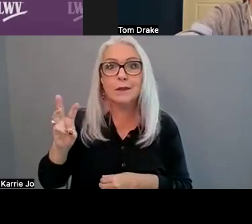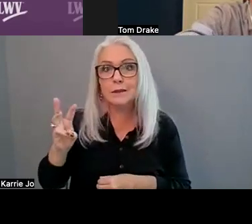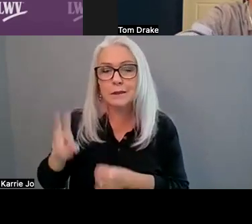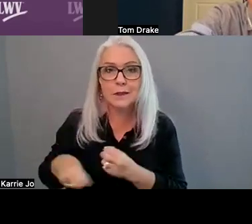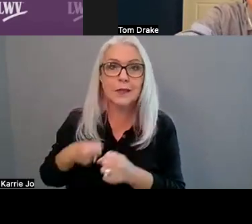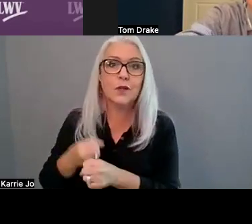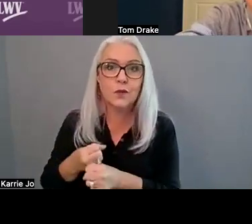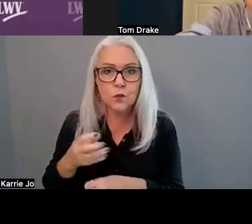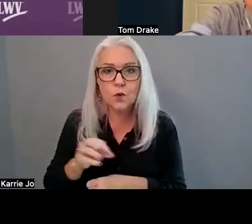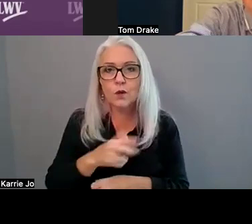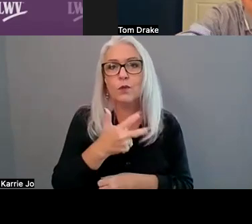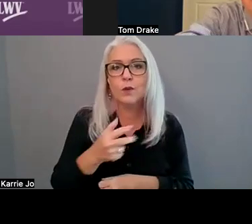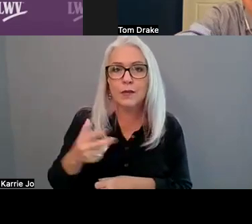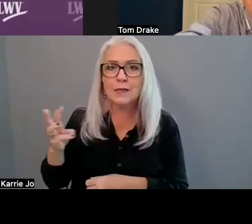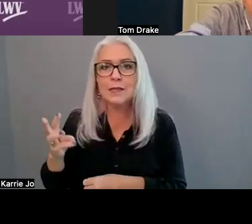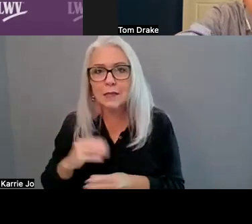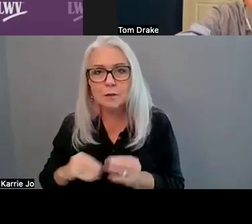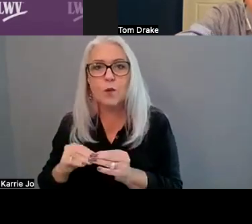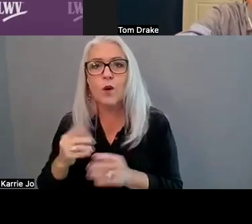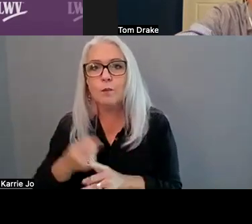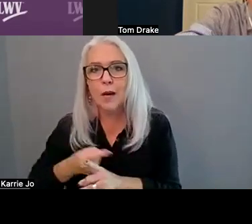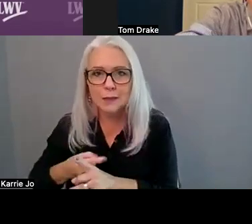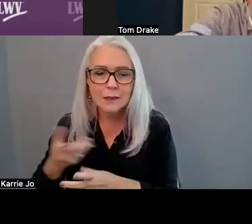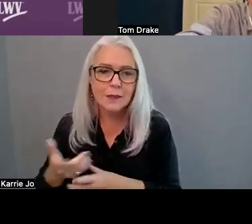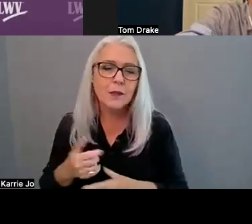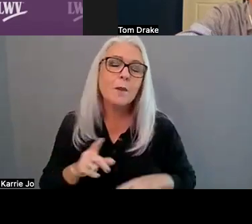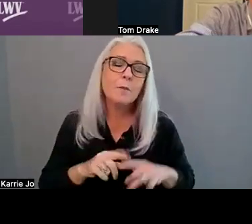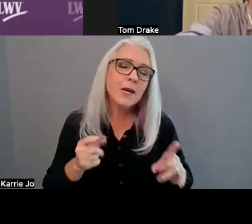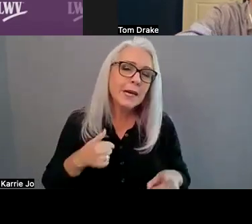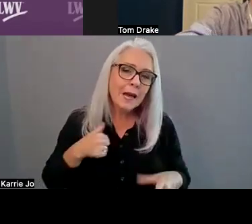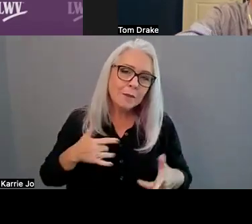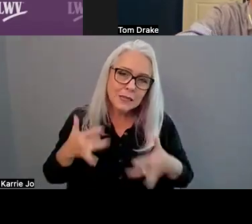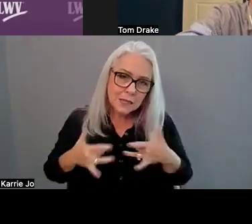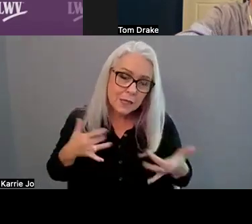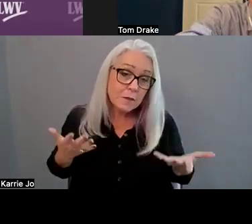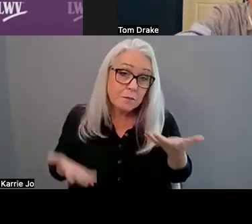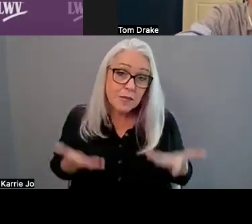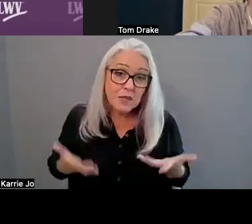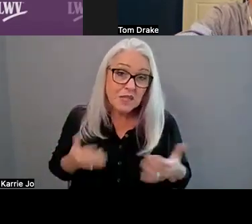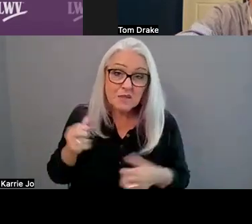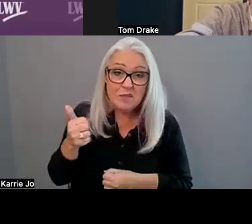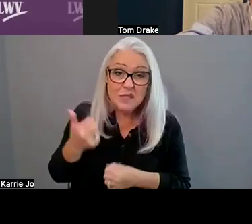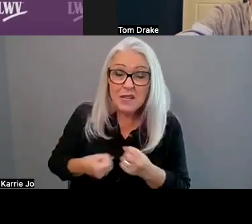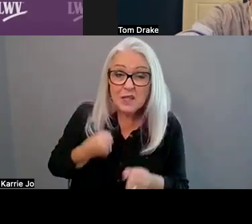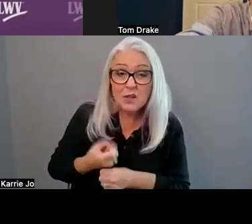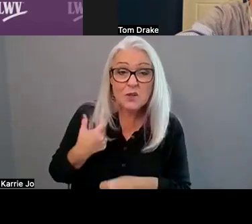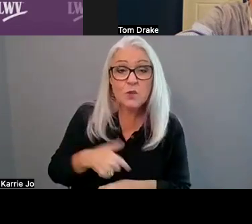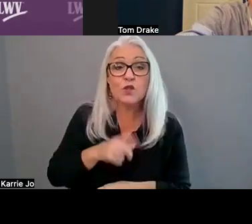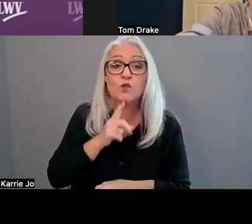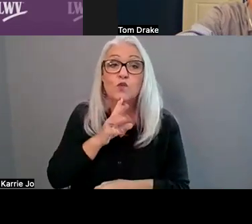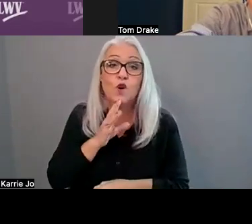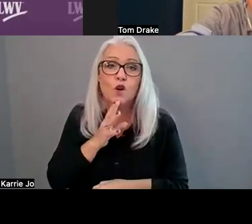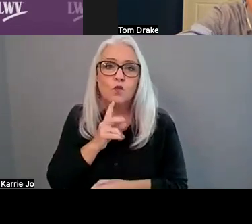more months to something. So I'm excited with the prospect of maybe even within 10 years, we start talking about real plans. But I